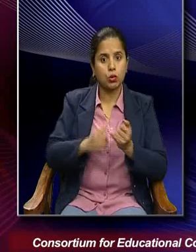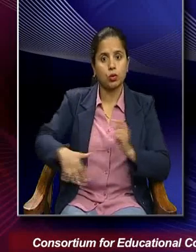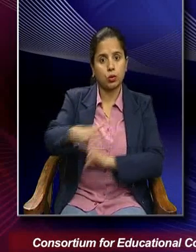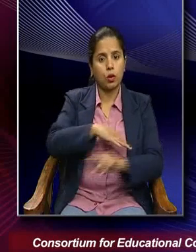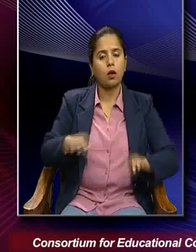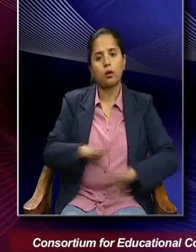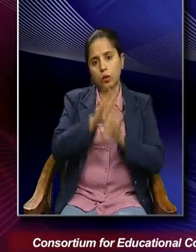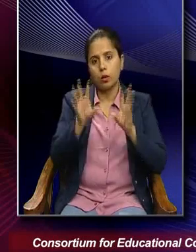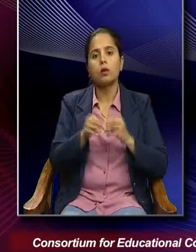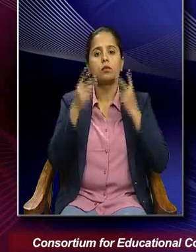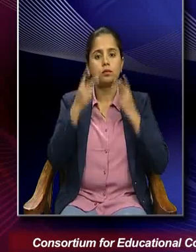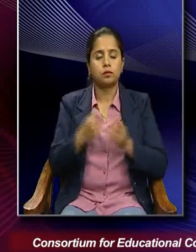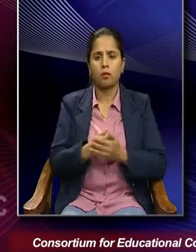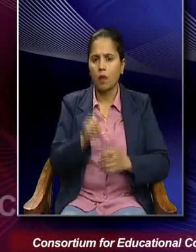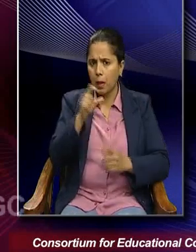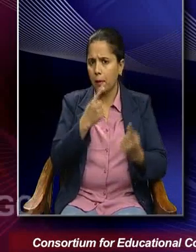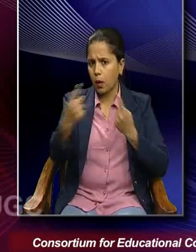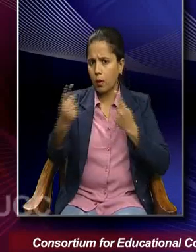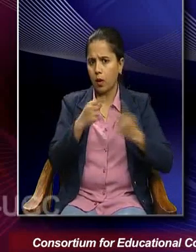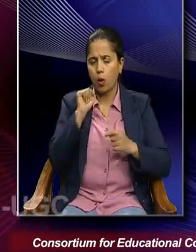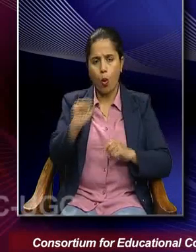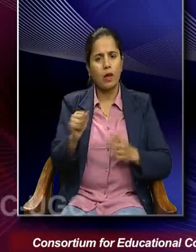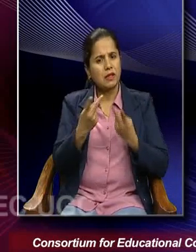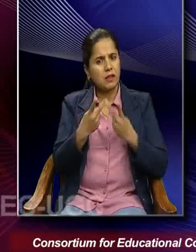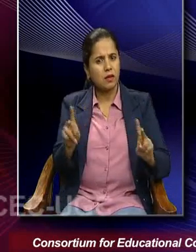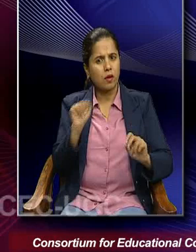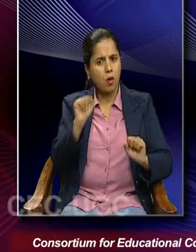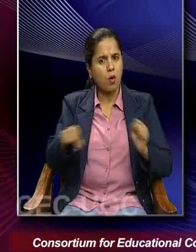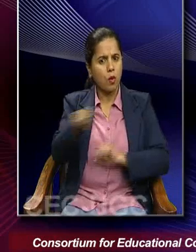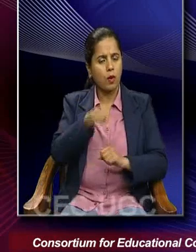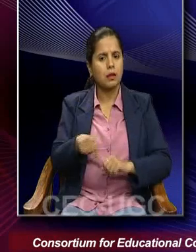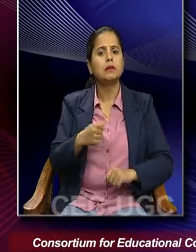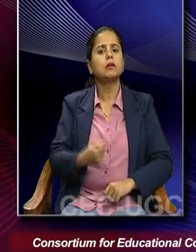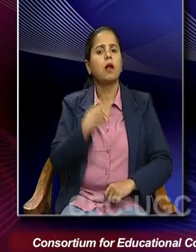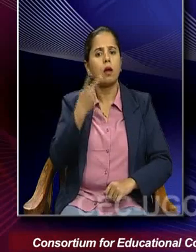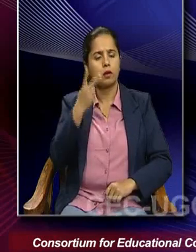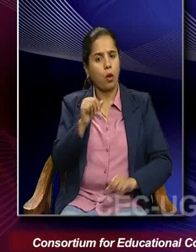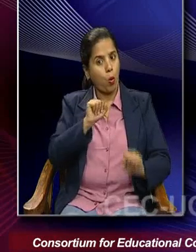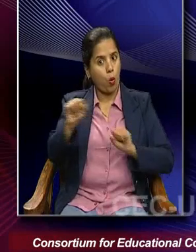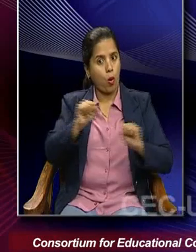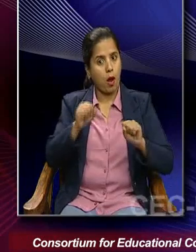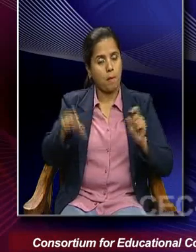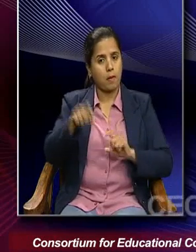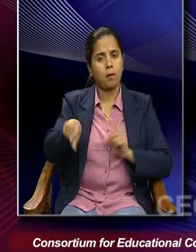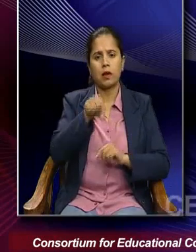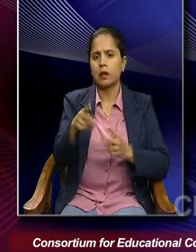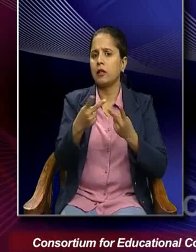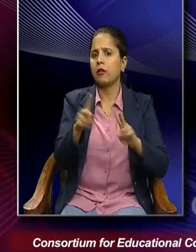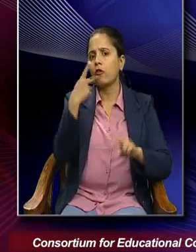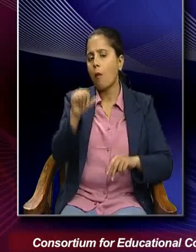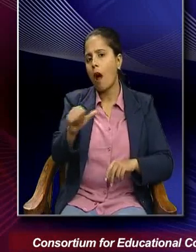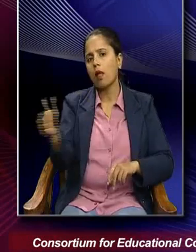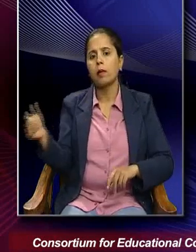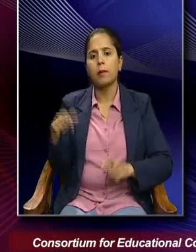whole. Each person's unique set of selves makes him or her different from